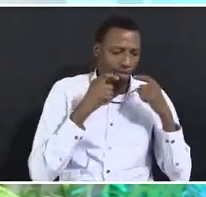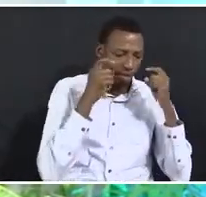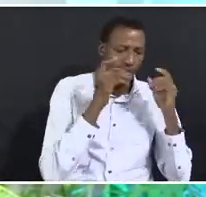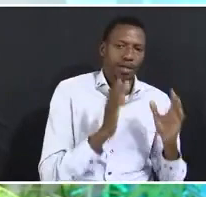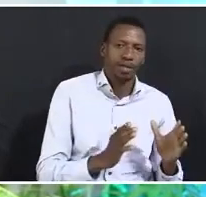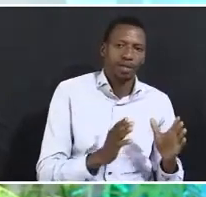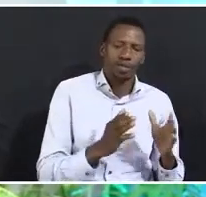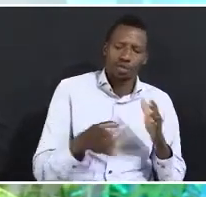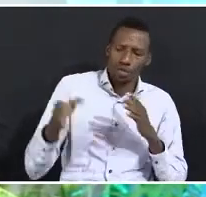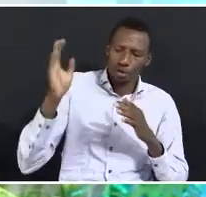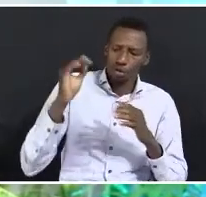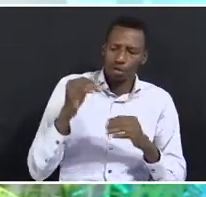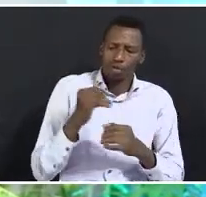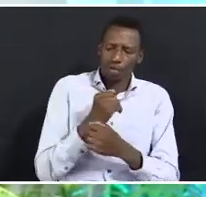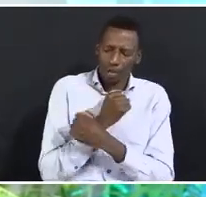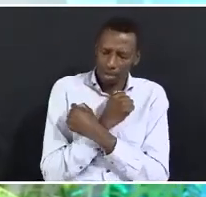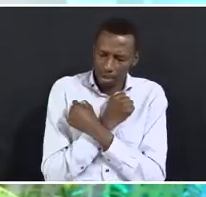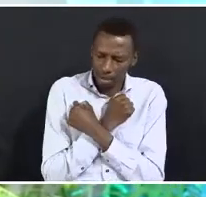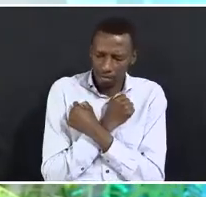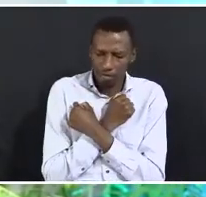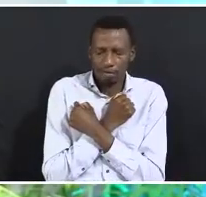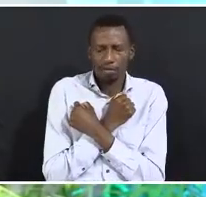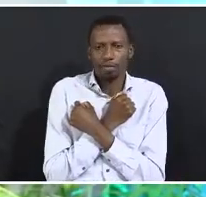powerful. God abhors evil.